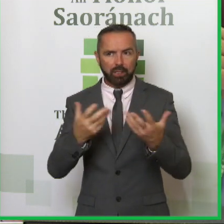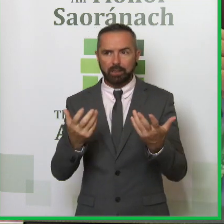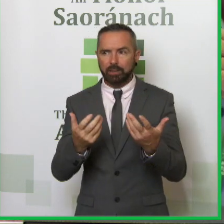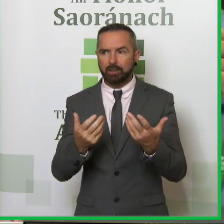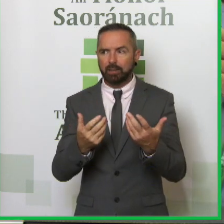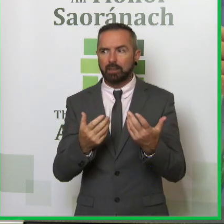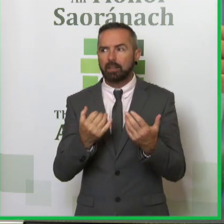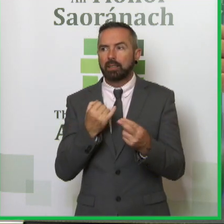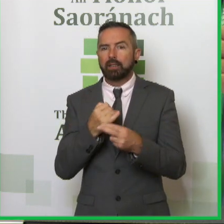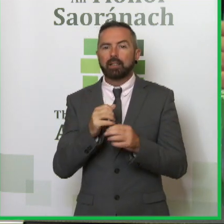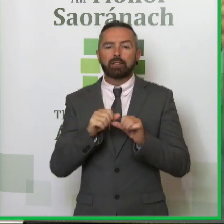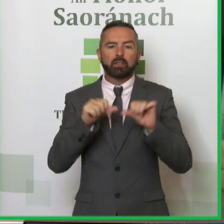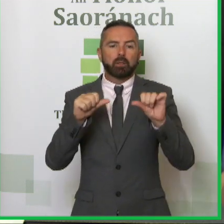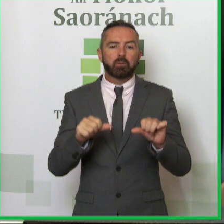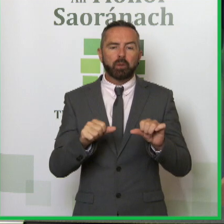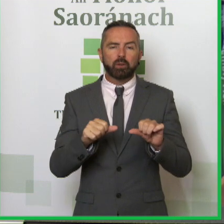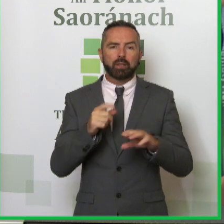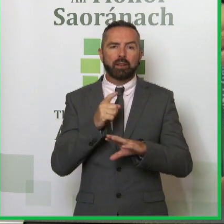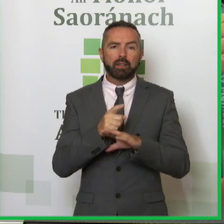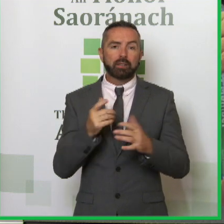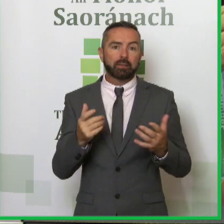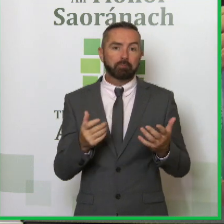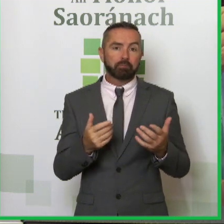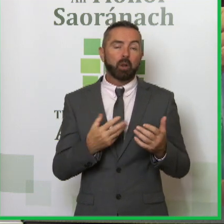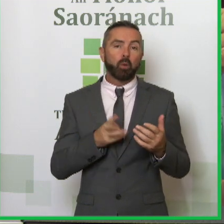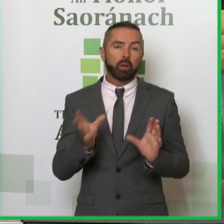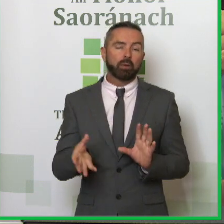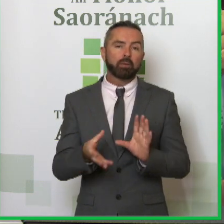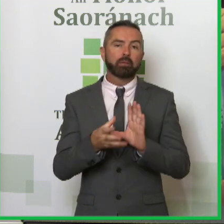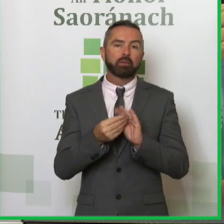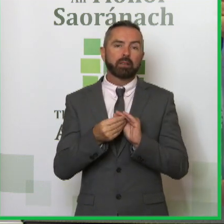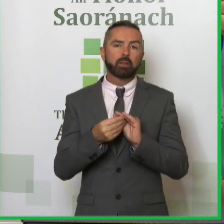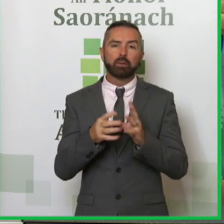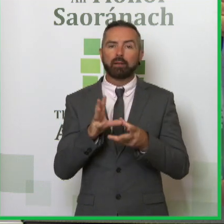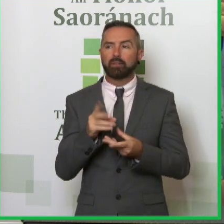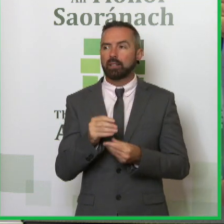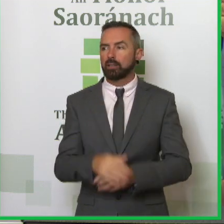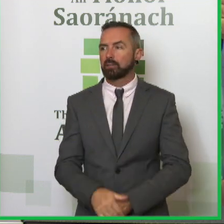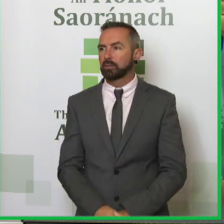technologies in supporting this. And if that, I think, will encompass all the points that you're suggesting.